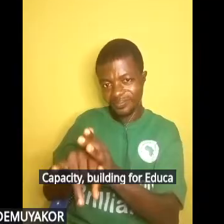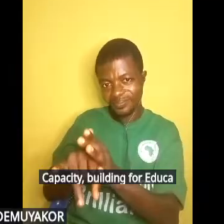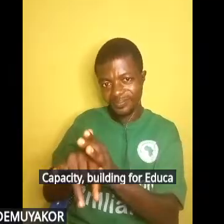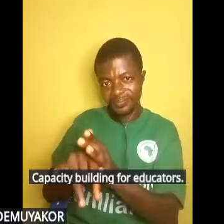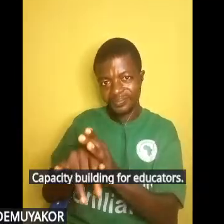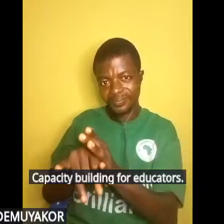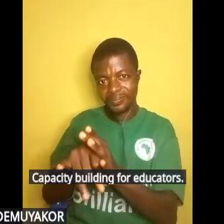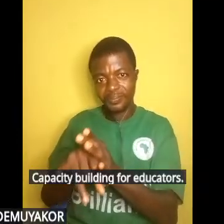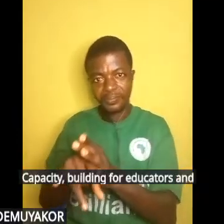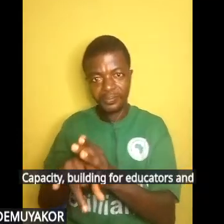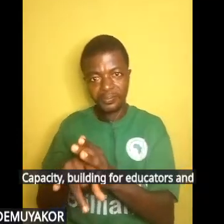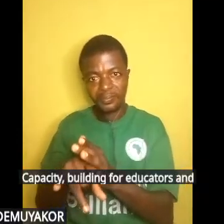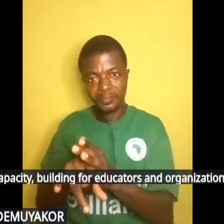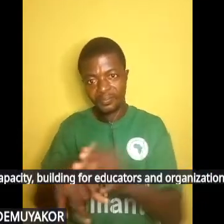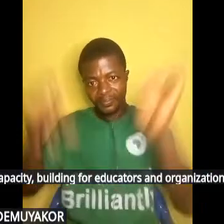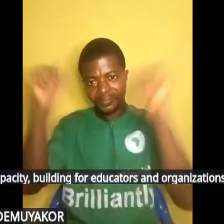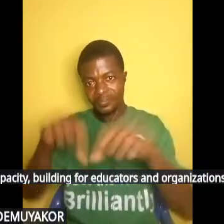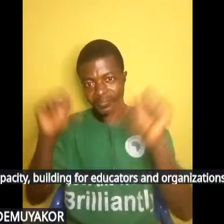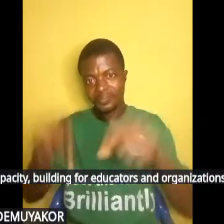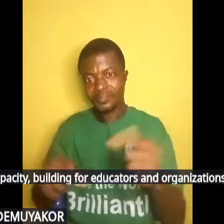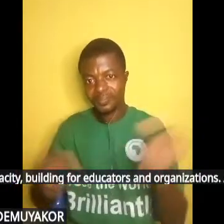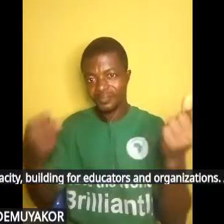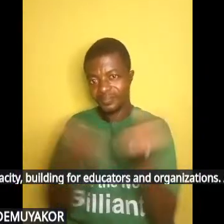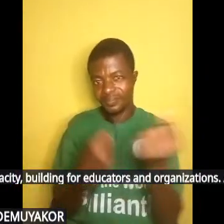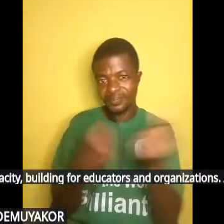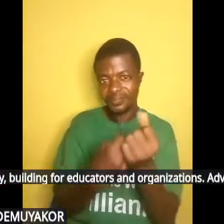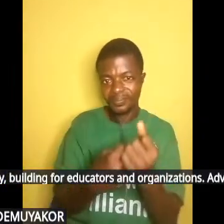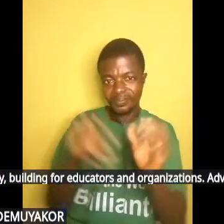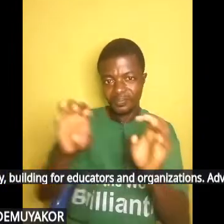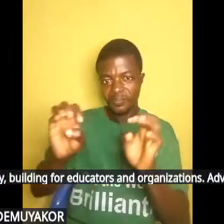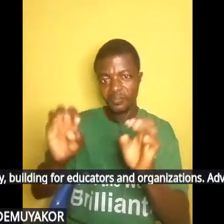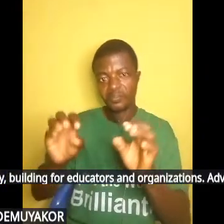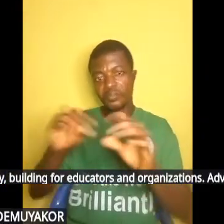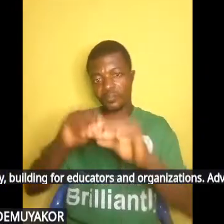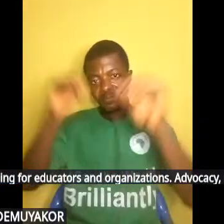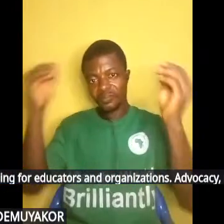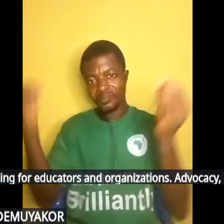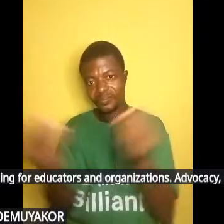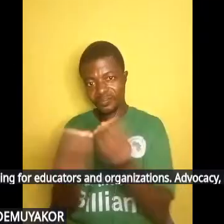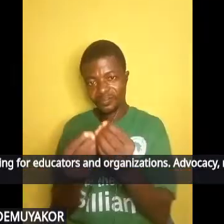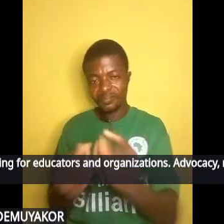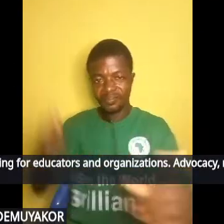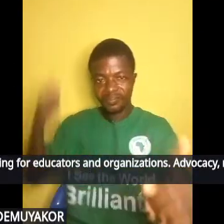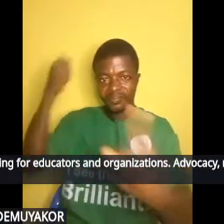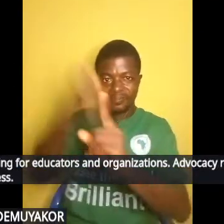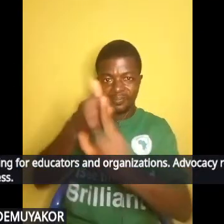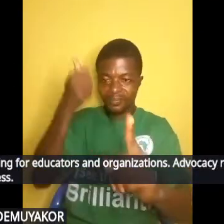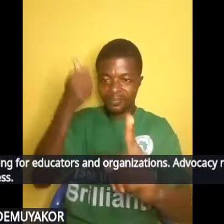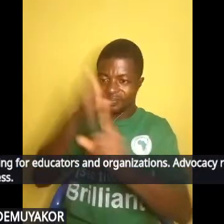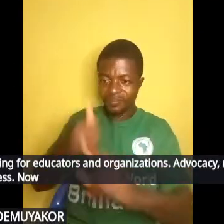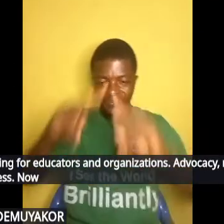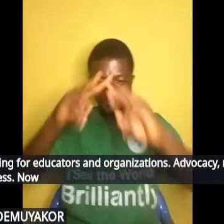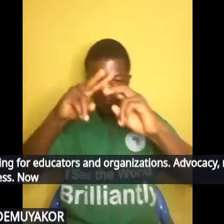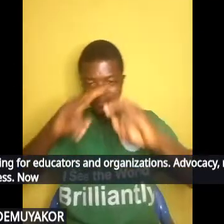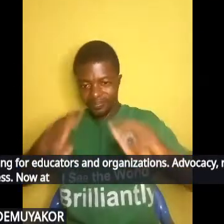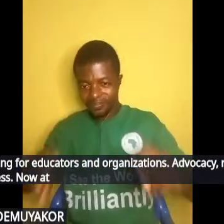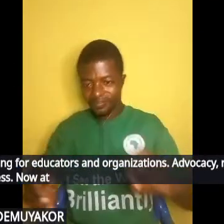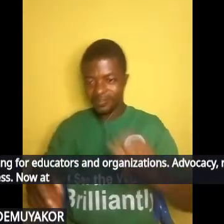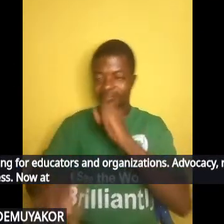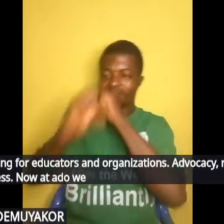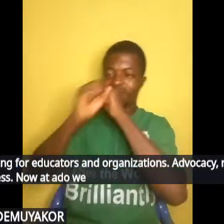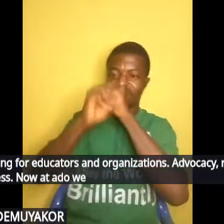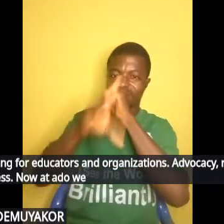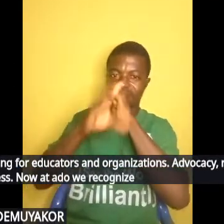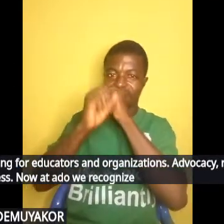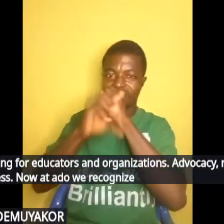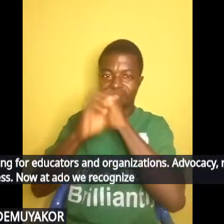and organizations, advocacy, research, and public awareness. Now, at ADO, we recognize